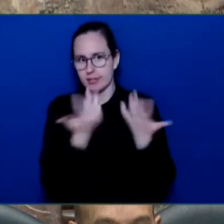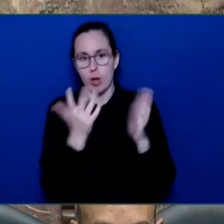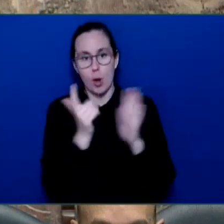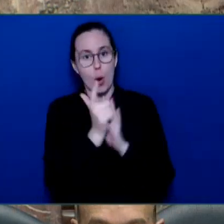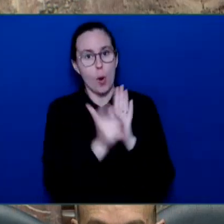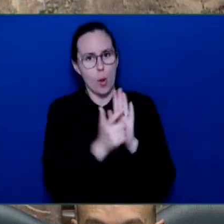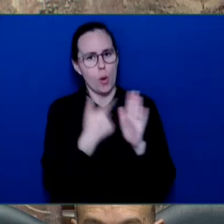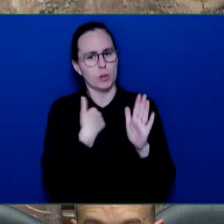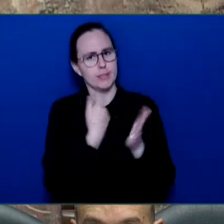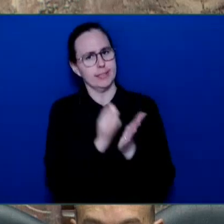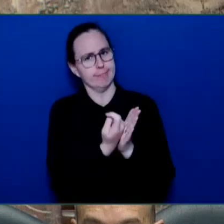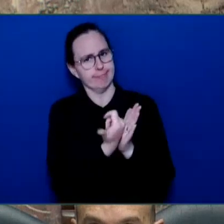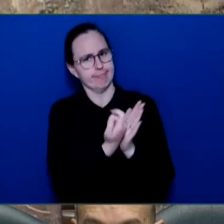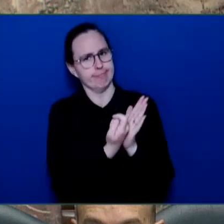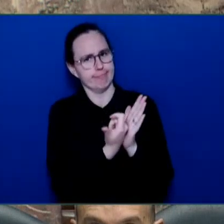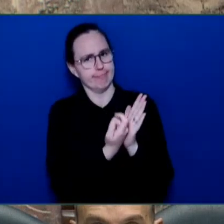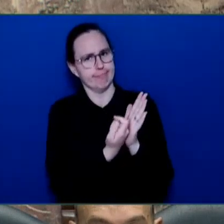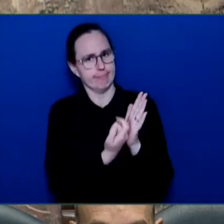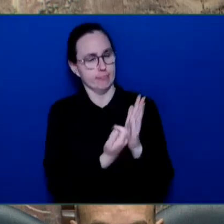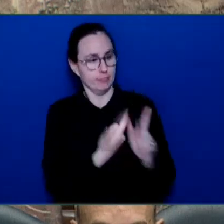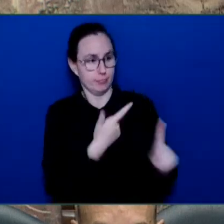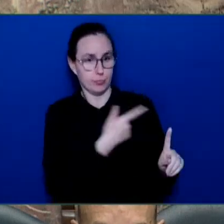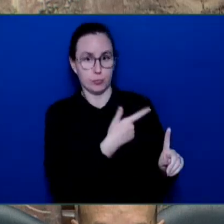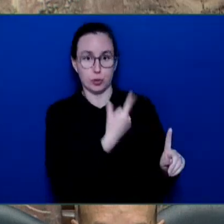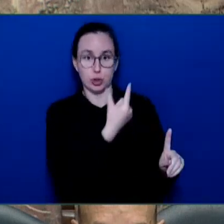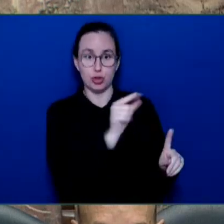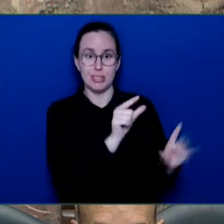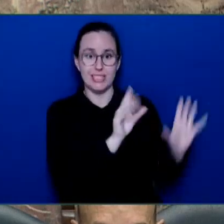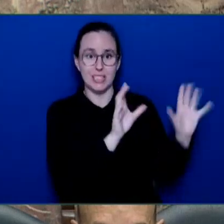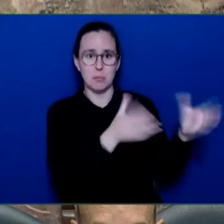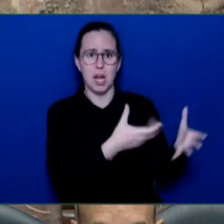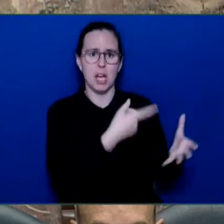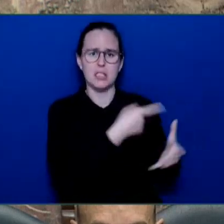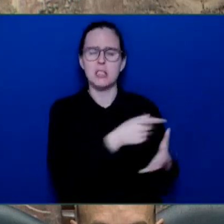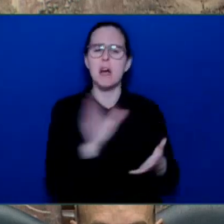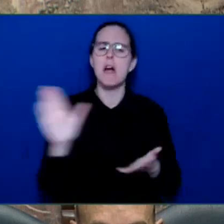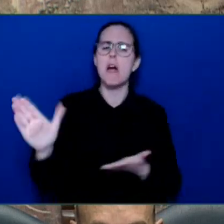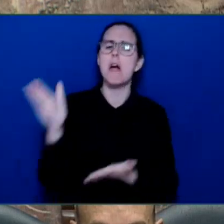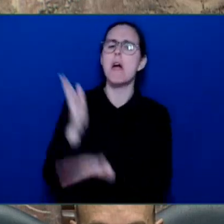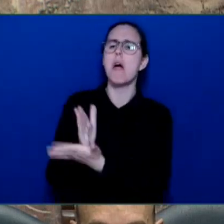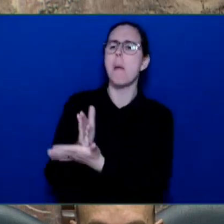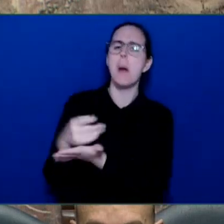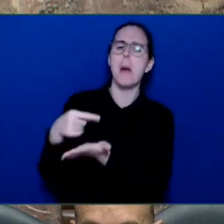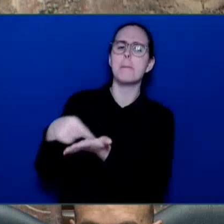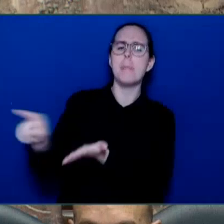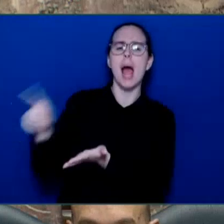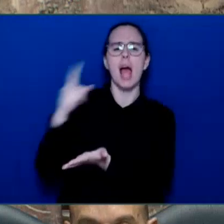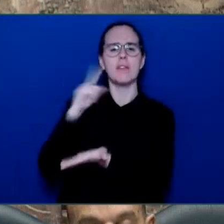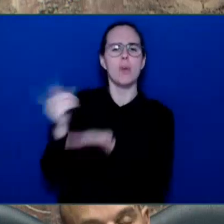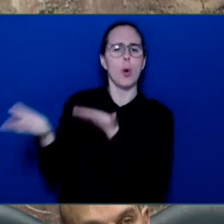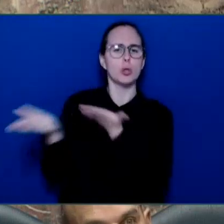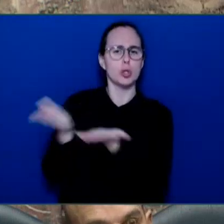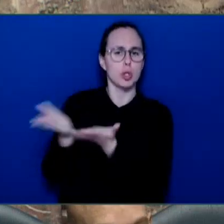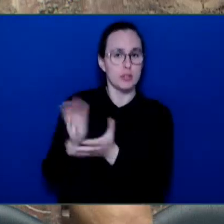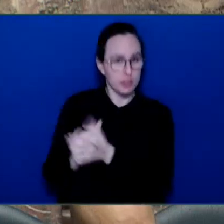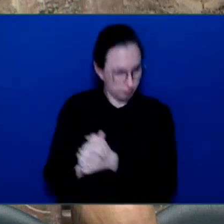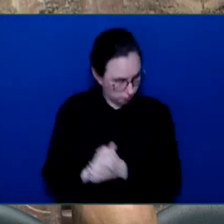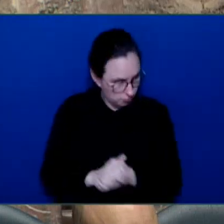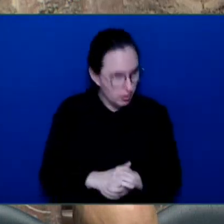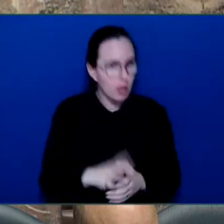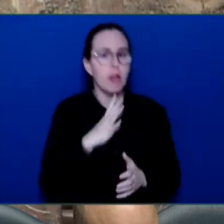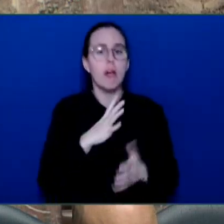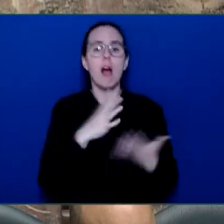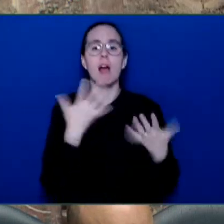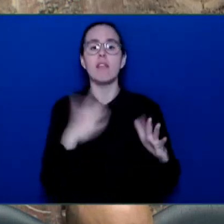fee-for-service to a new payment model for doctors, Honourable Speaker. We've added net new in the public healthcare system, 38,000 workers in the time